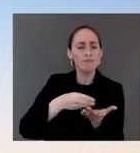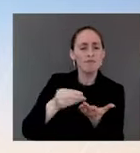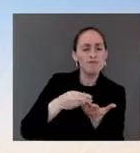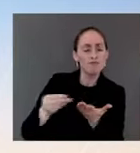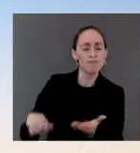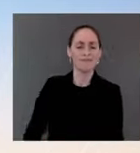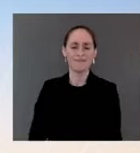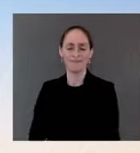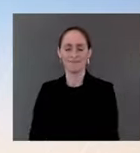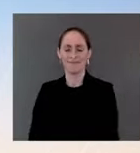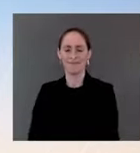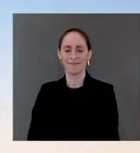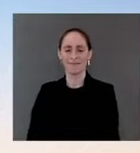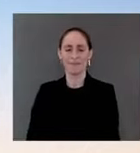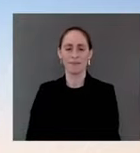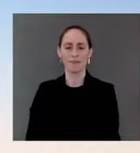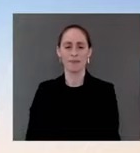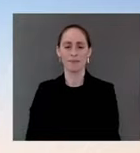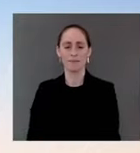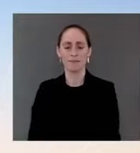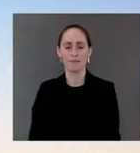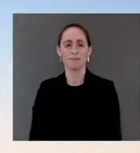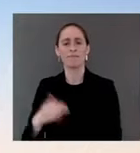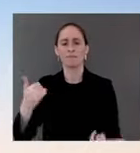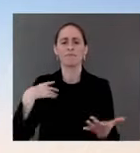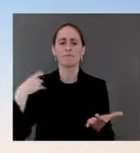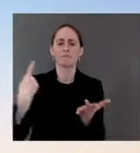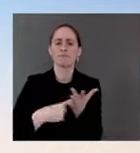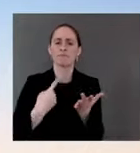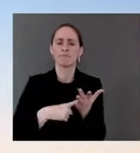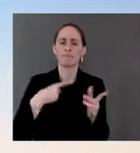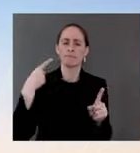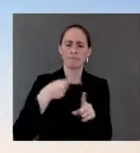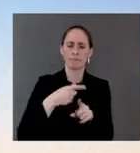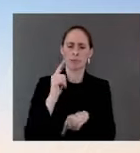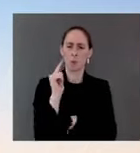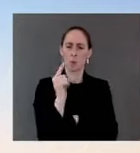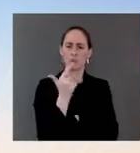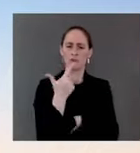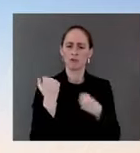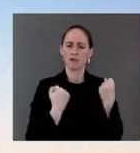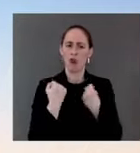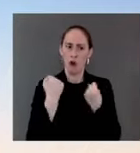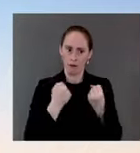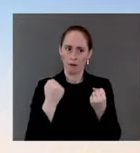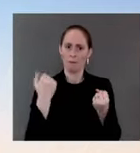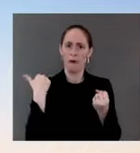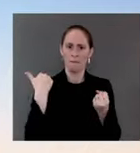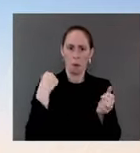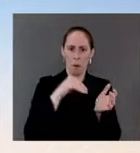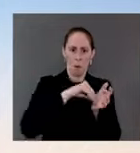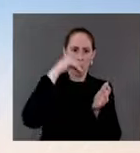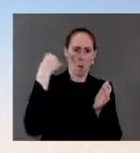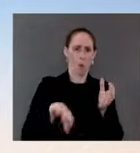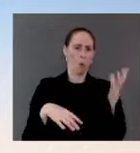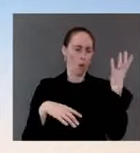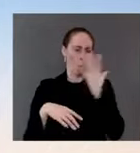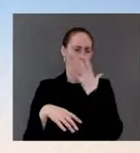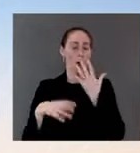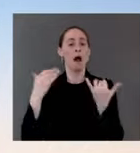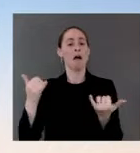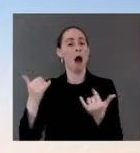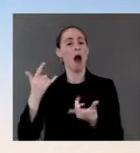car dealers are purchasing cars, they are at a lower cost than they were before for a range of reasons, including the availability of chips, because